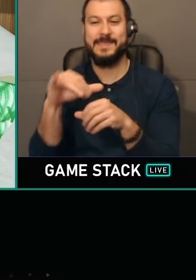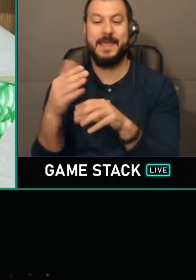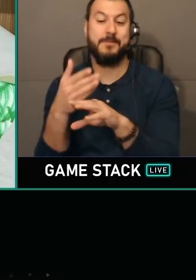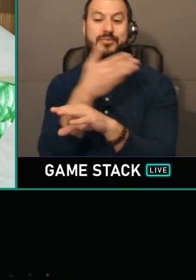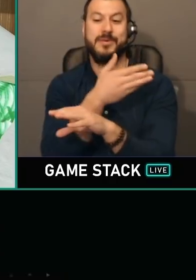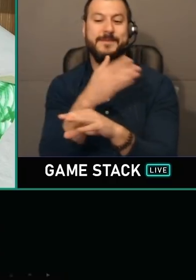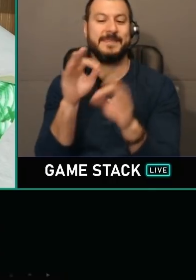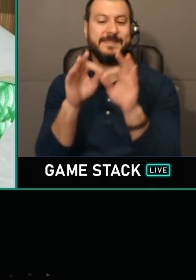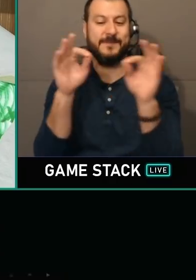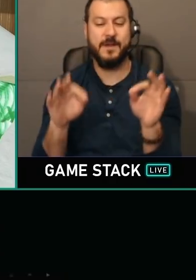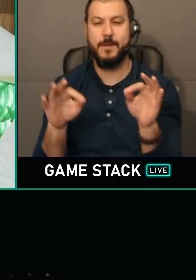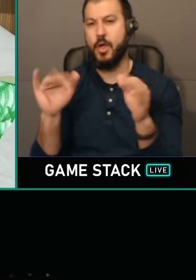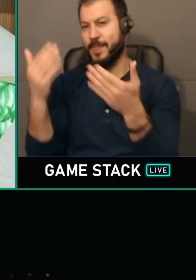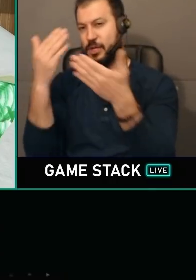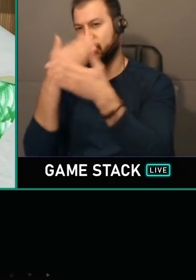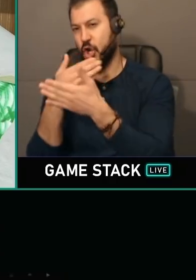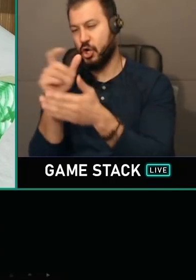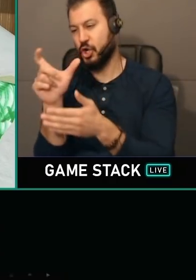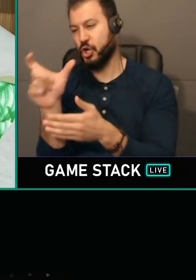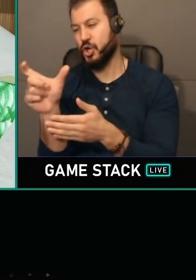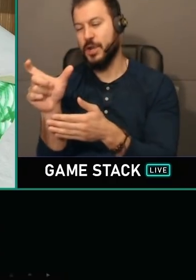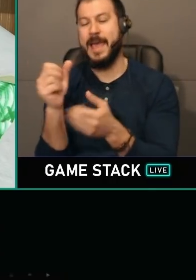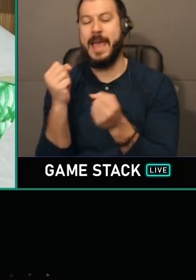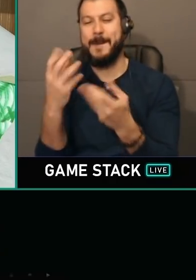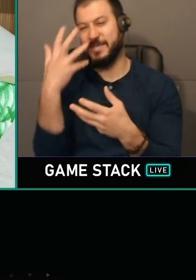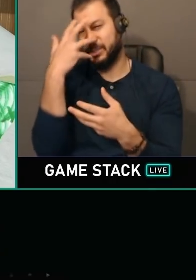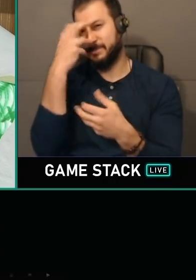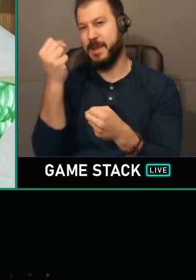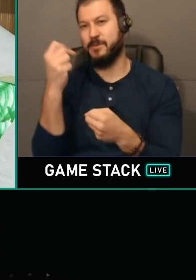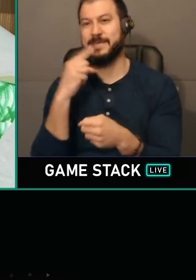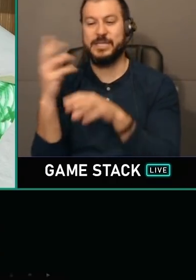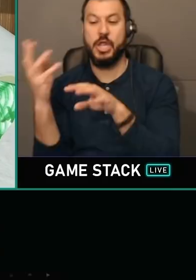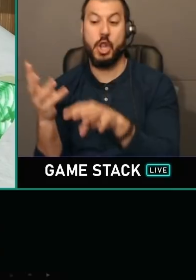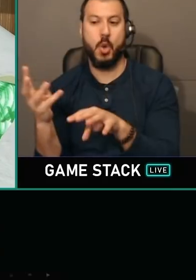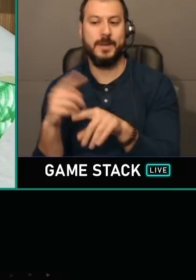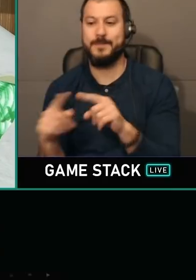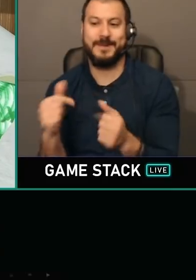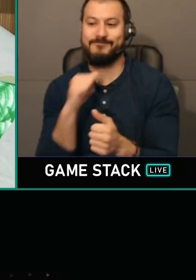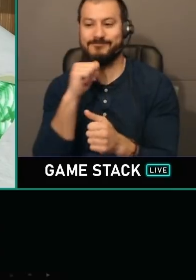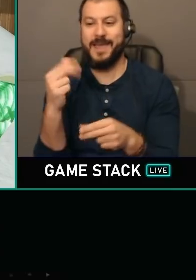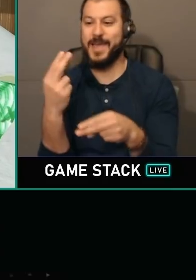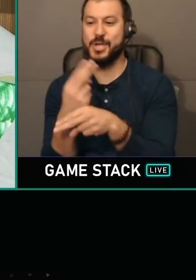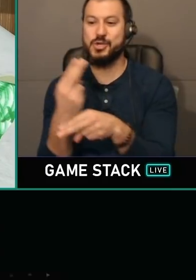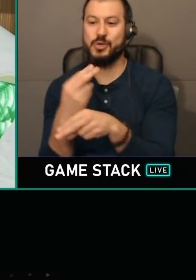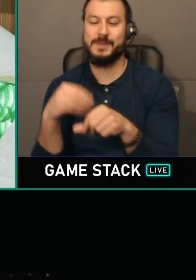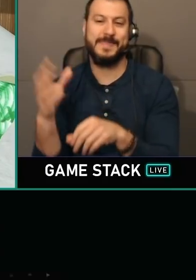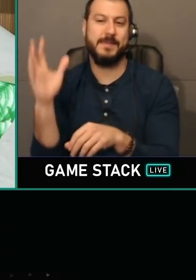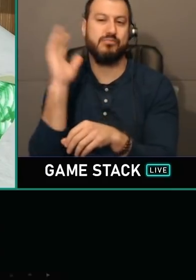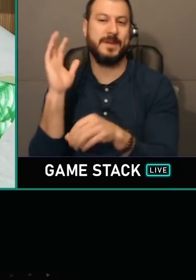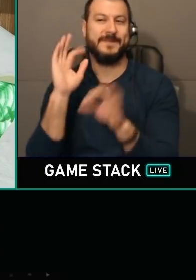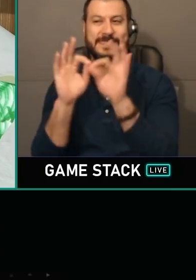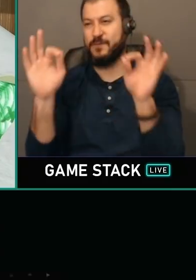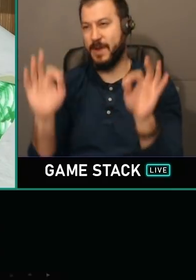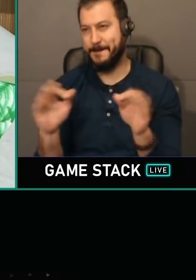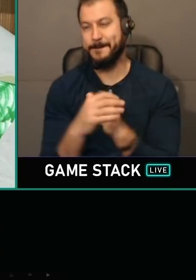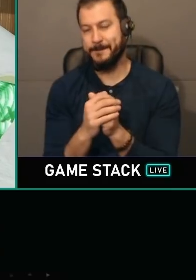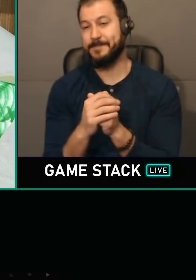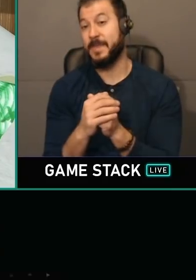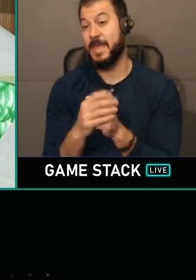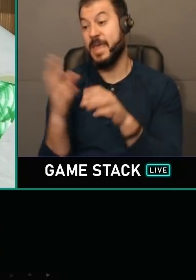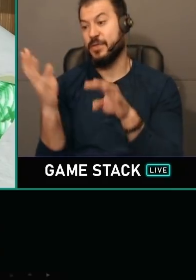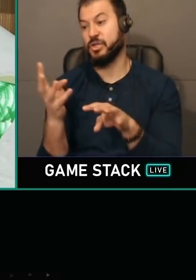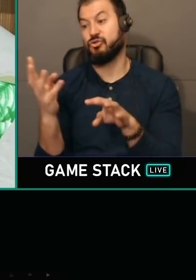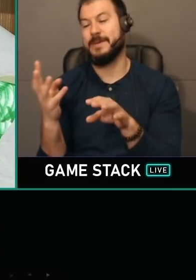while the darker region represents the amount of memory that is loaded but was not used in the previous frame. The streaming system